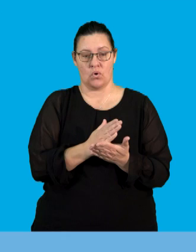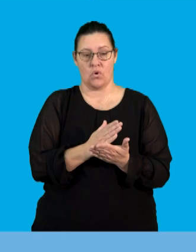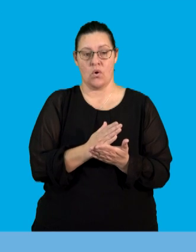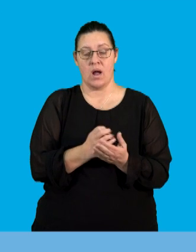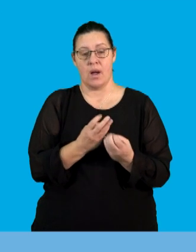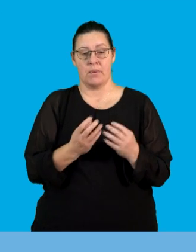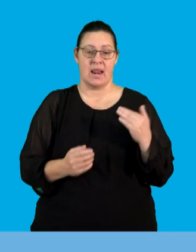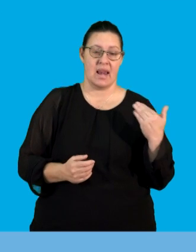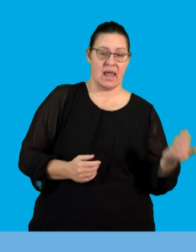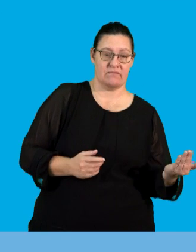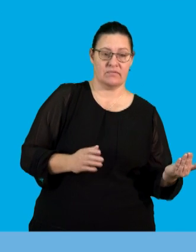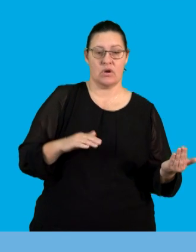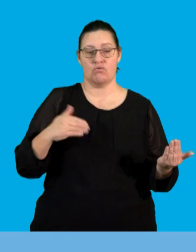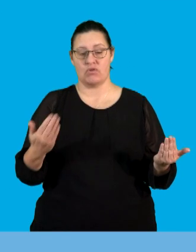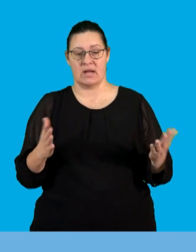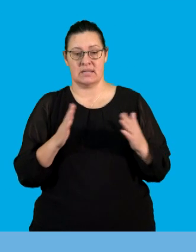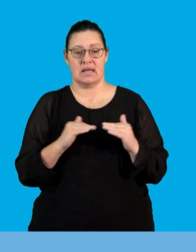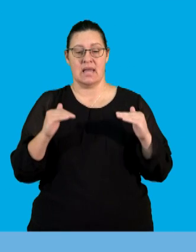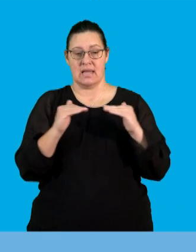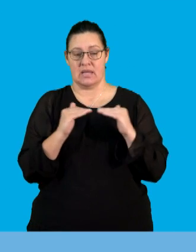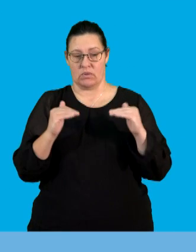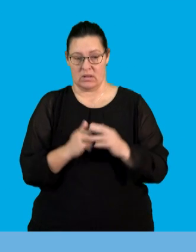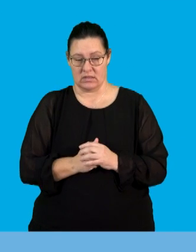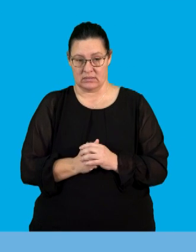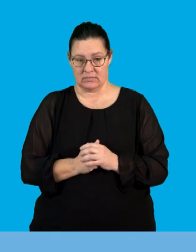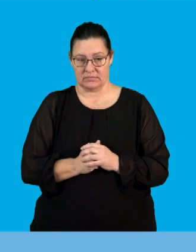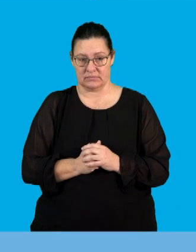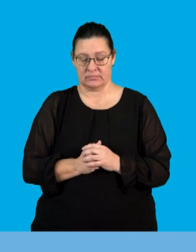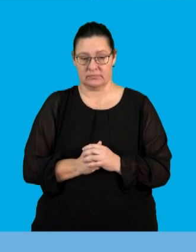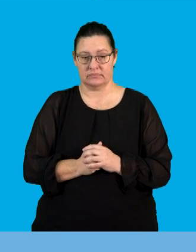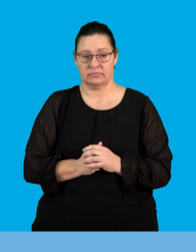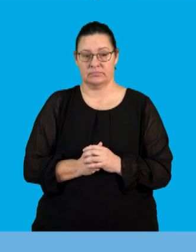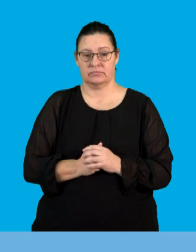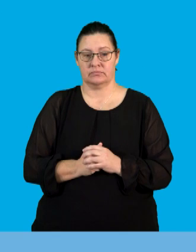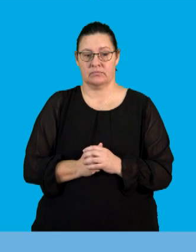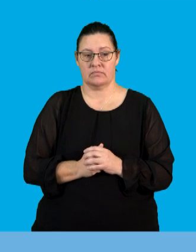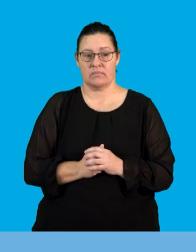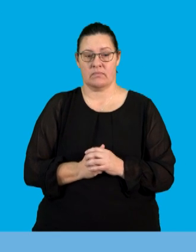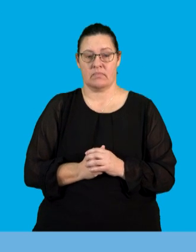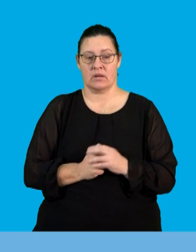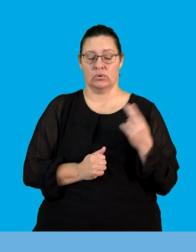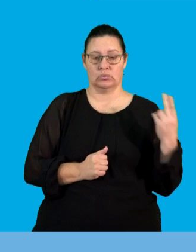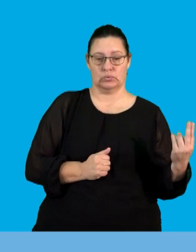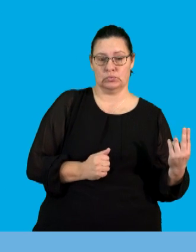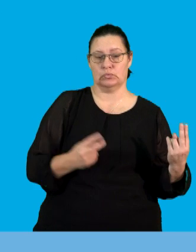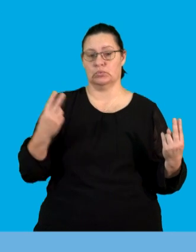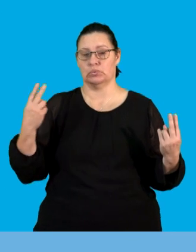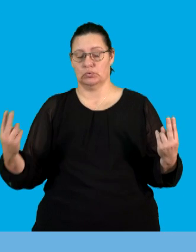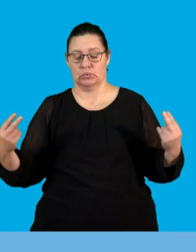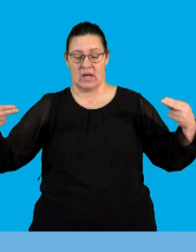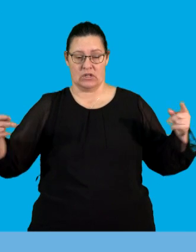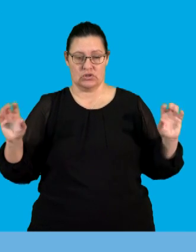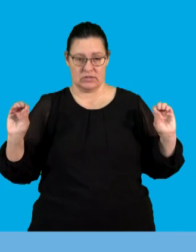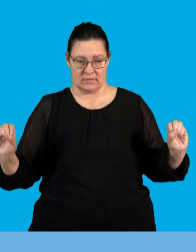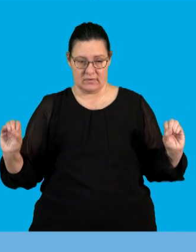number of atoms on the left-hand side are equal to the number of atoms on the right-hand side. So we have 2 hydrogens, 2 hydrogens. In